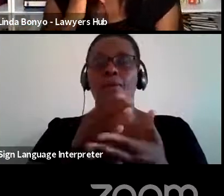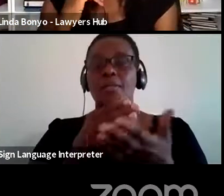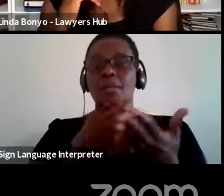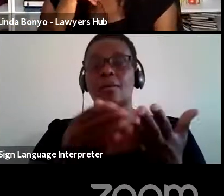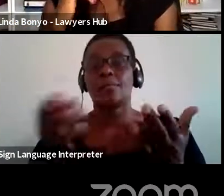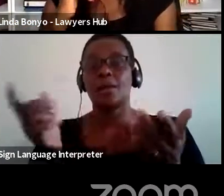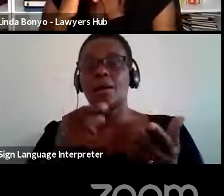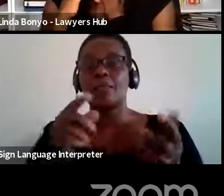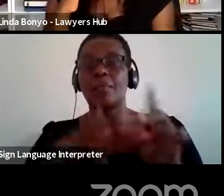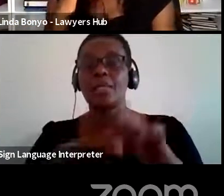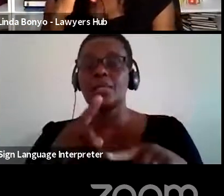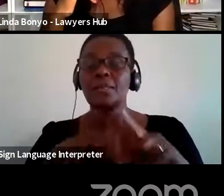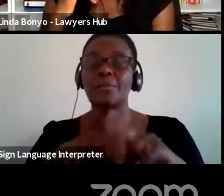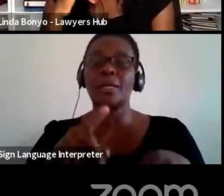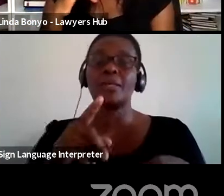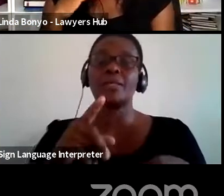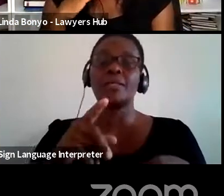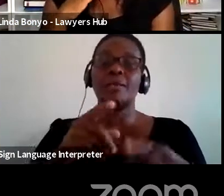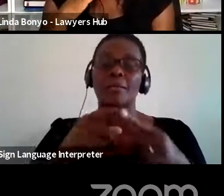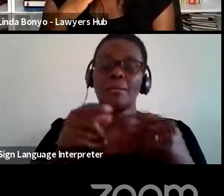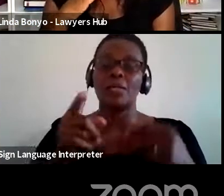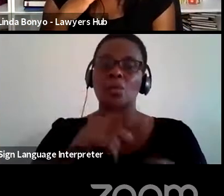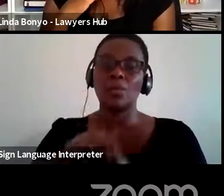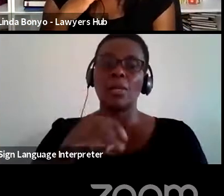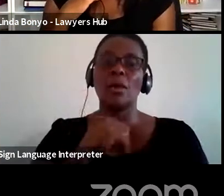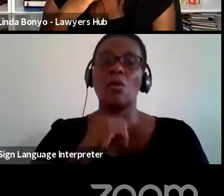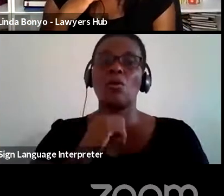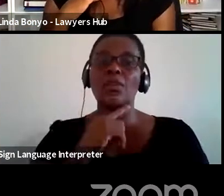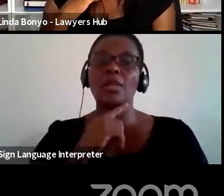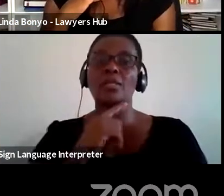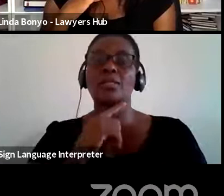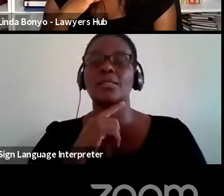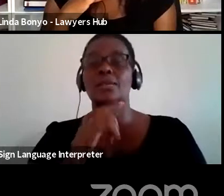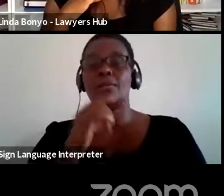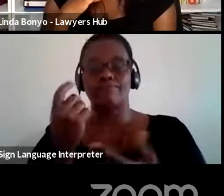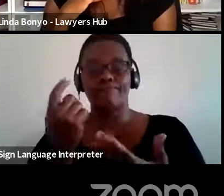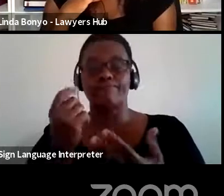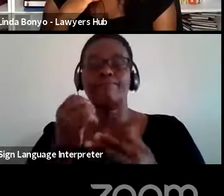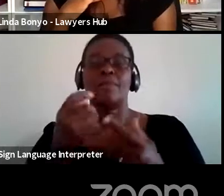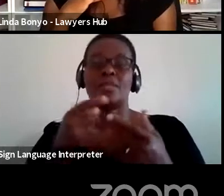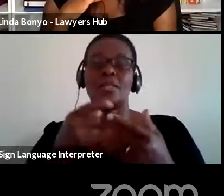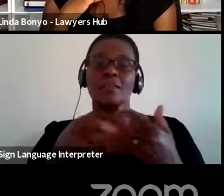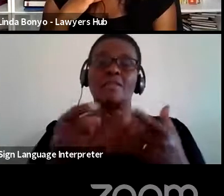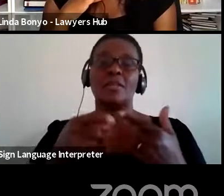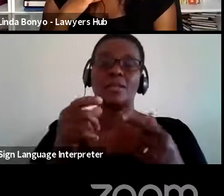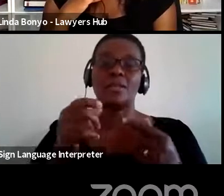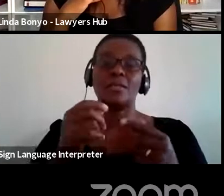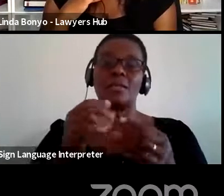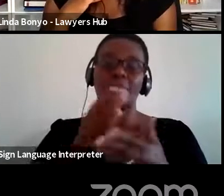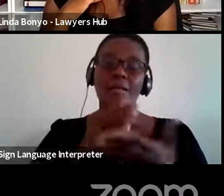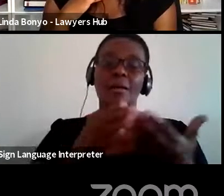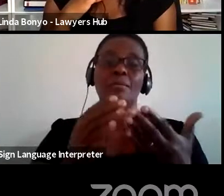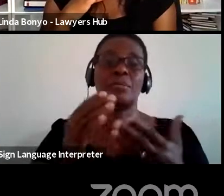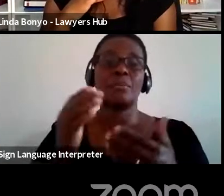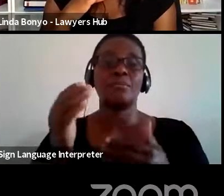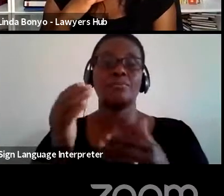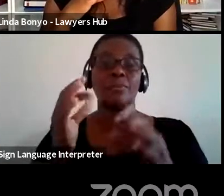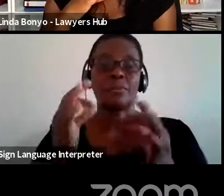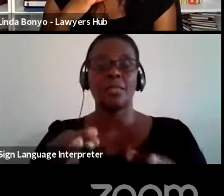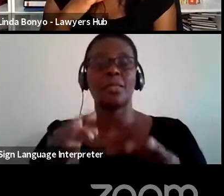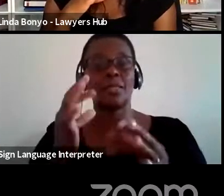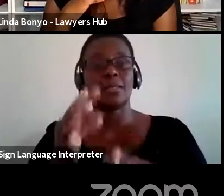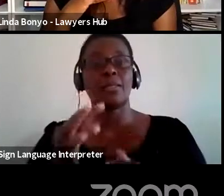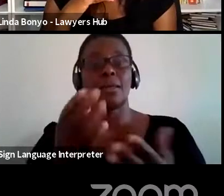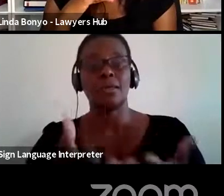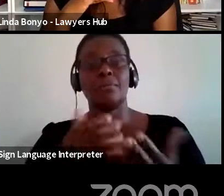time. But we are confident that the important considerations that were raised will assist the team as they work towards the revision of these